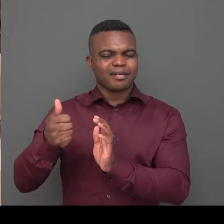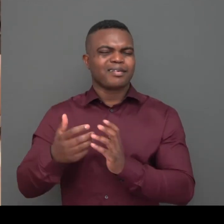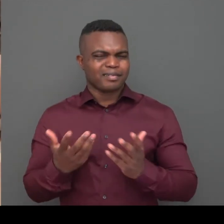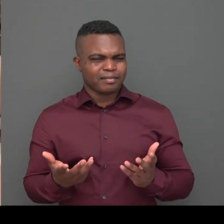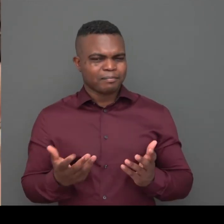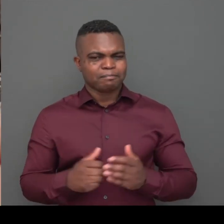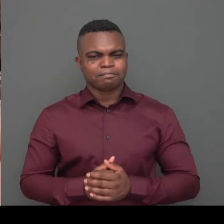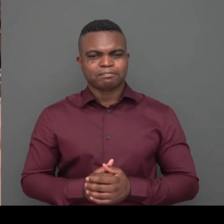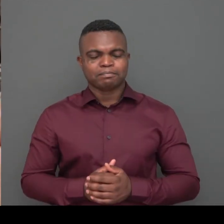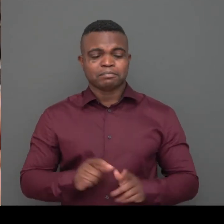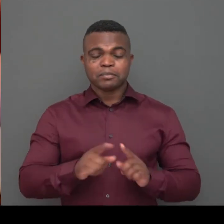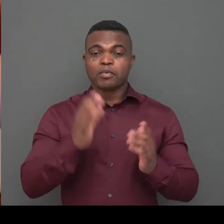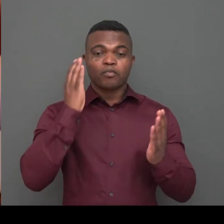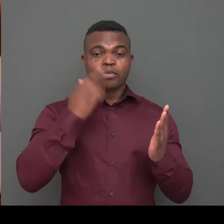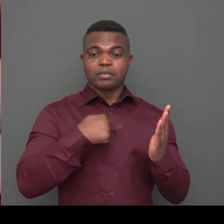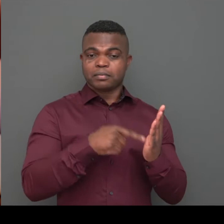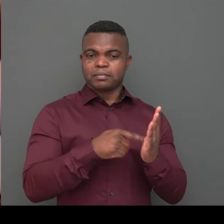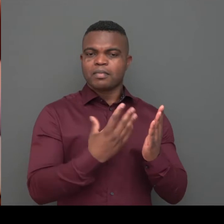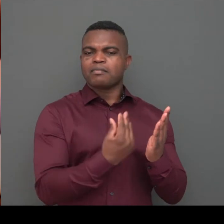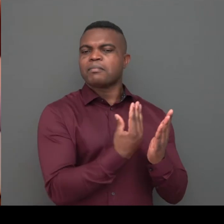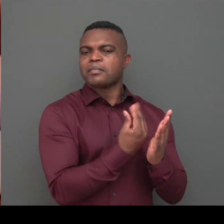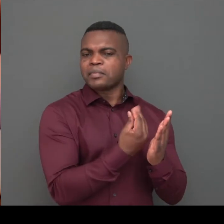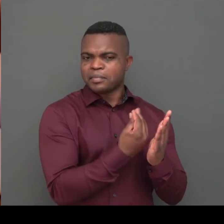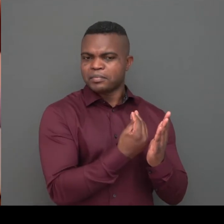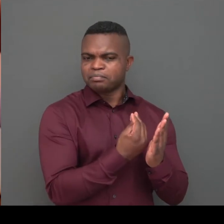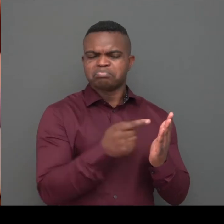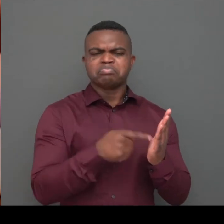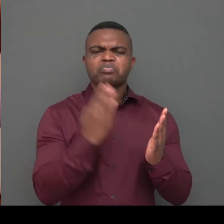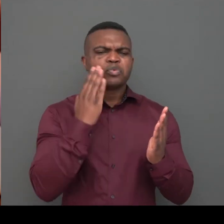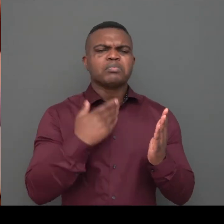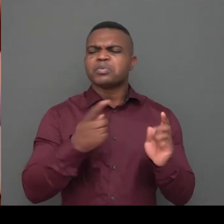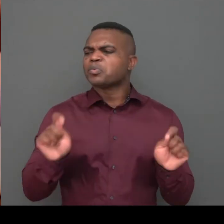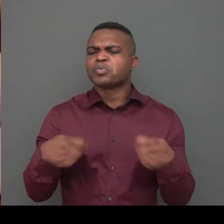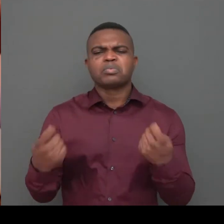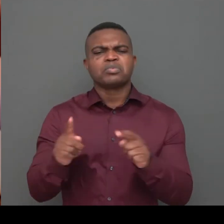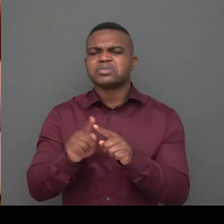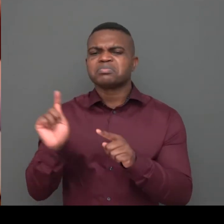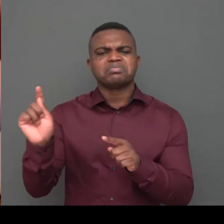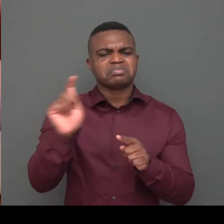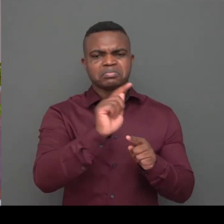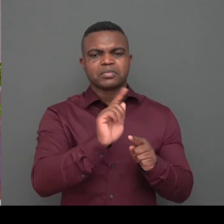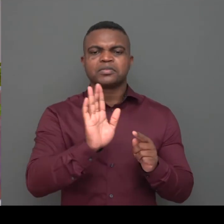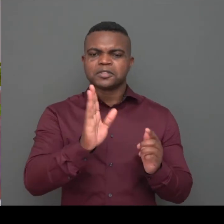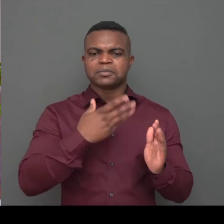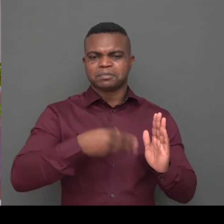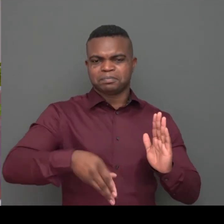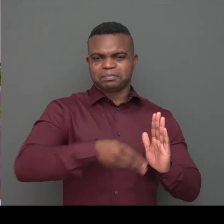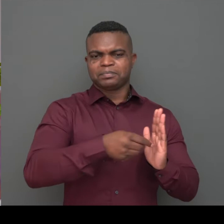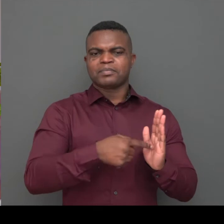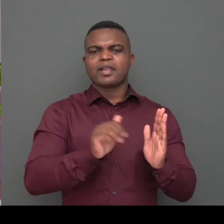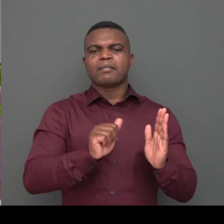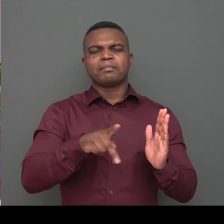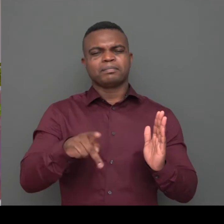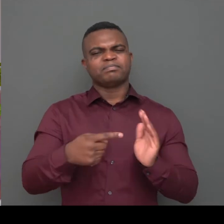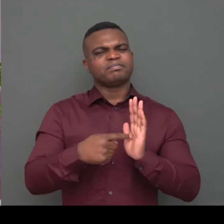correctly. I also use my phone, which also has speech synthesis on it, and is a totally regular smartphone. With it I can,